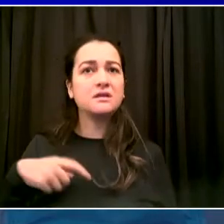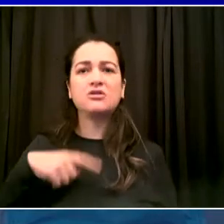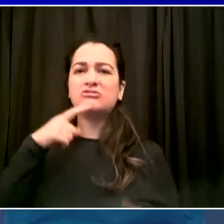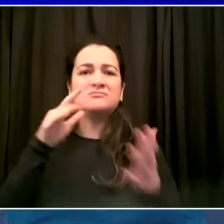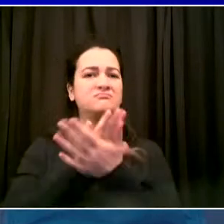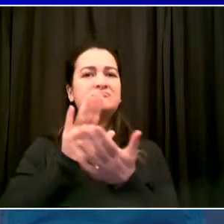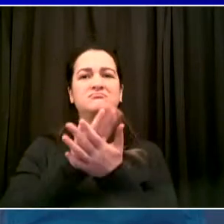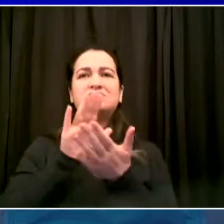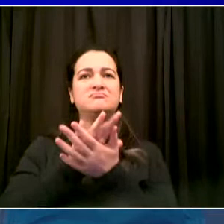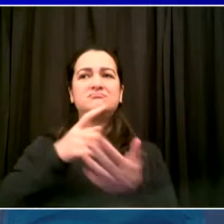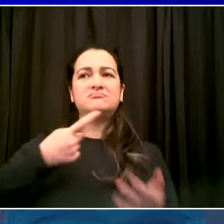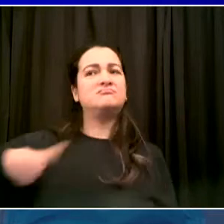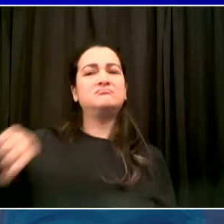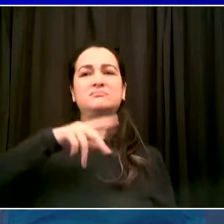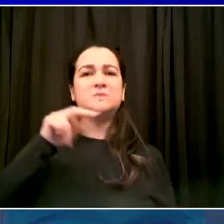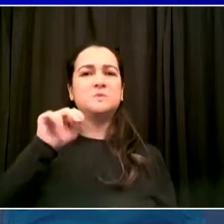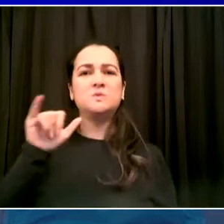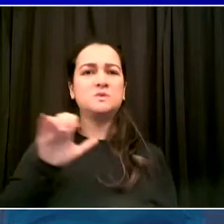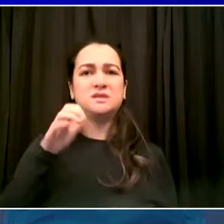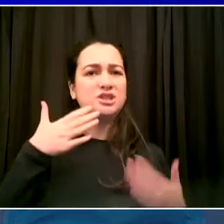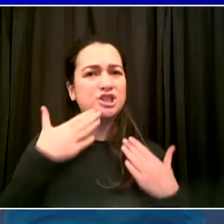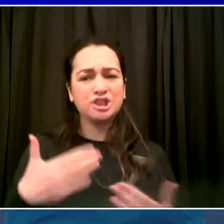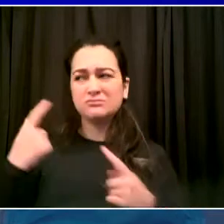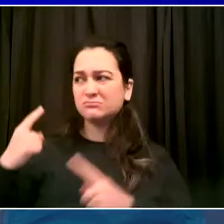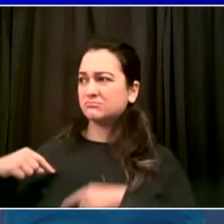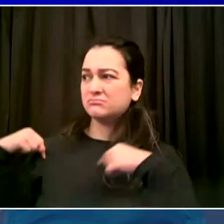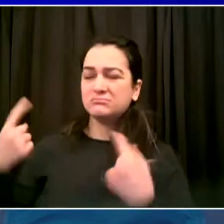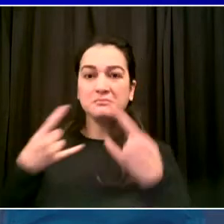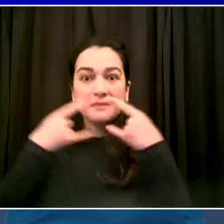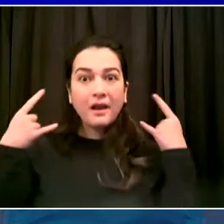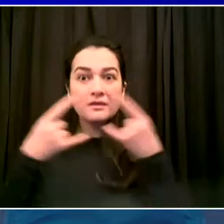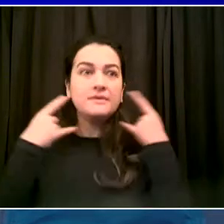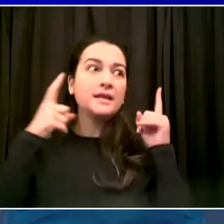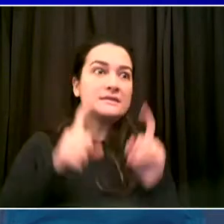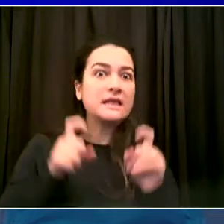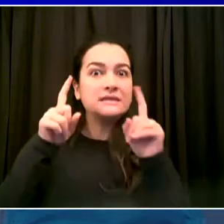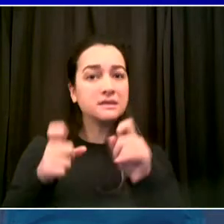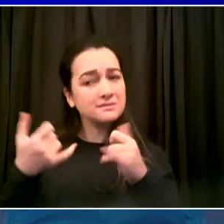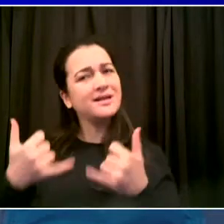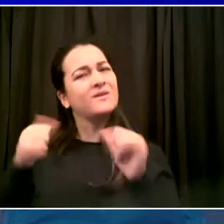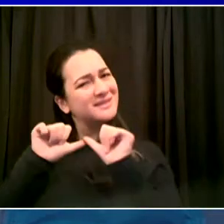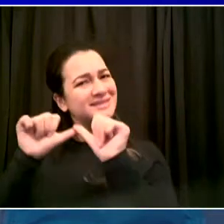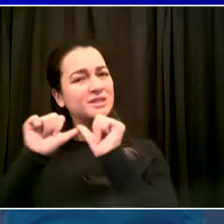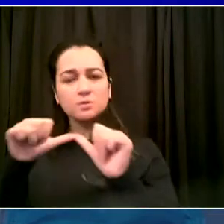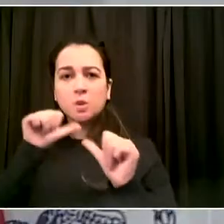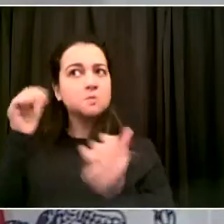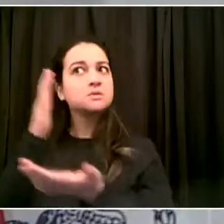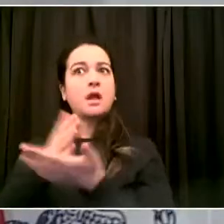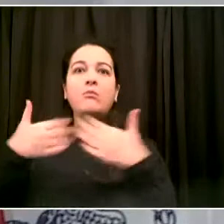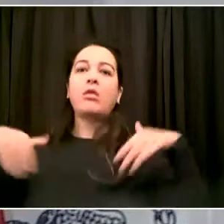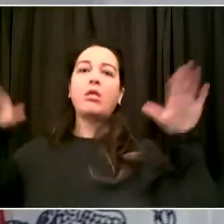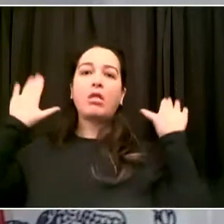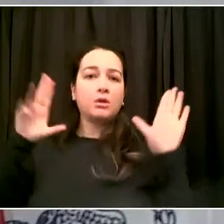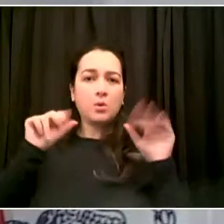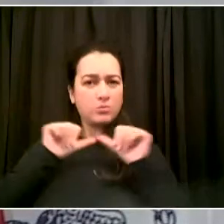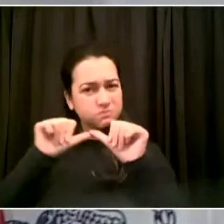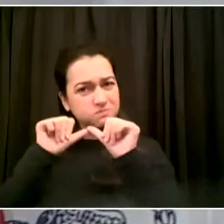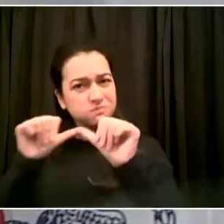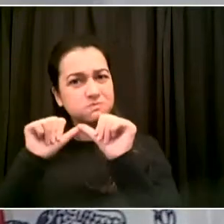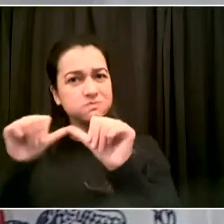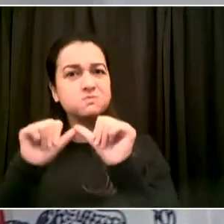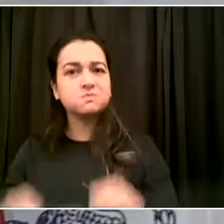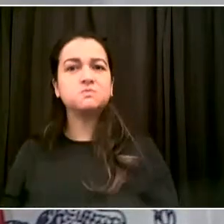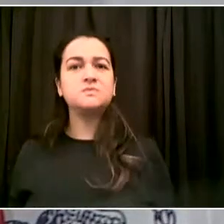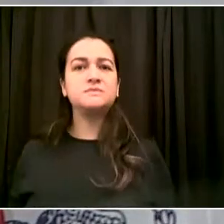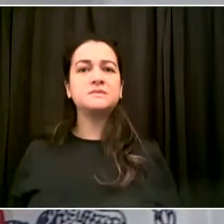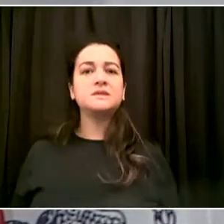recovery. When we talk about recovery for all of us, we don't just mean jobs coming back or businesses coming back. We mean the city coming